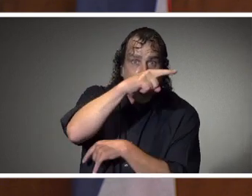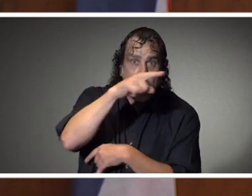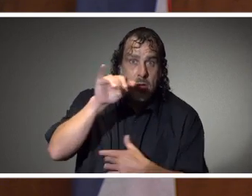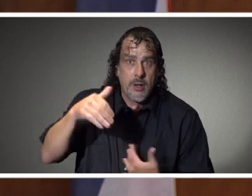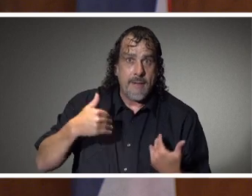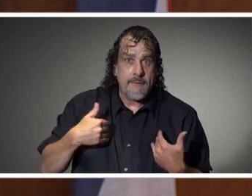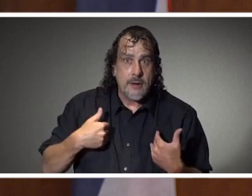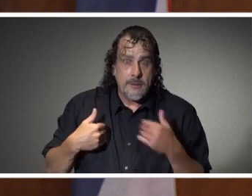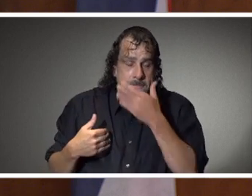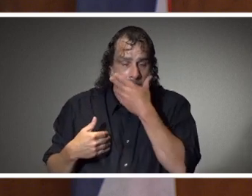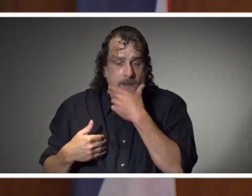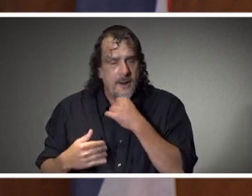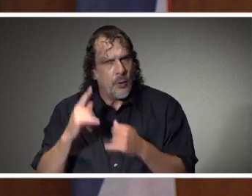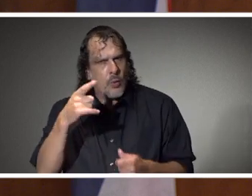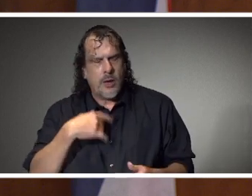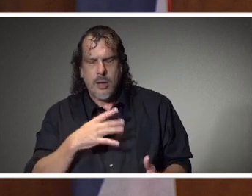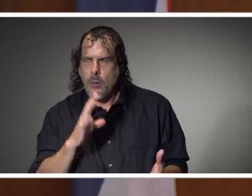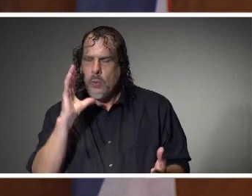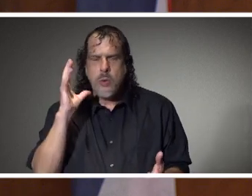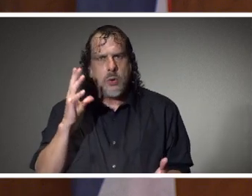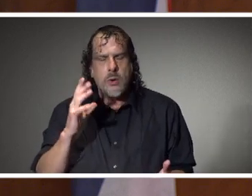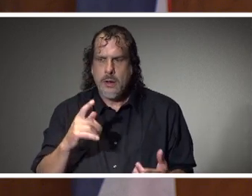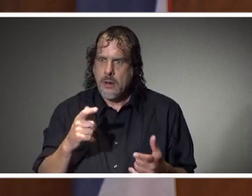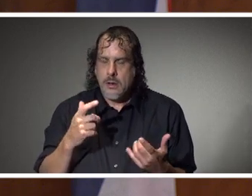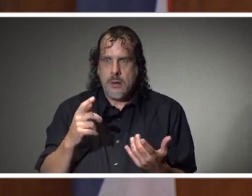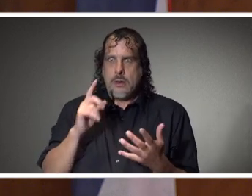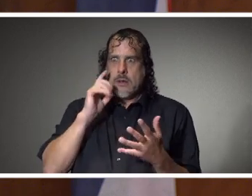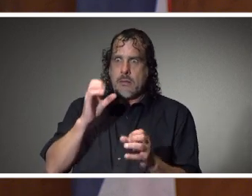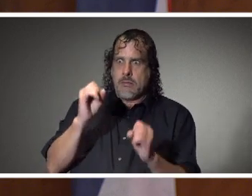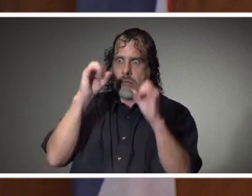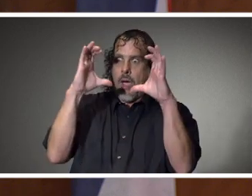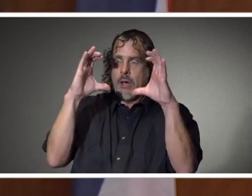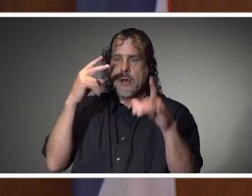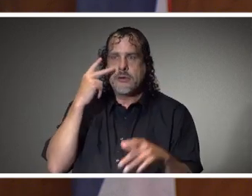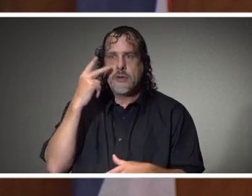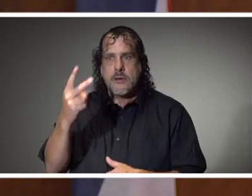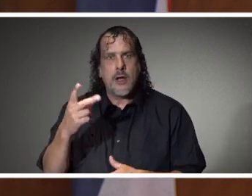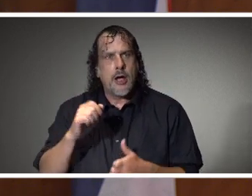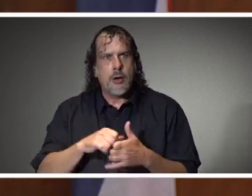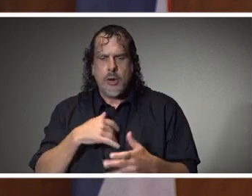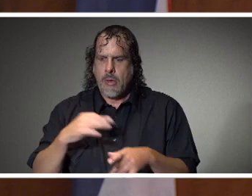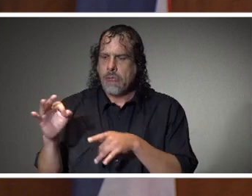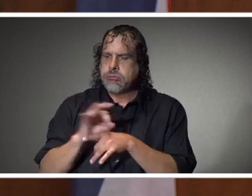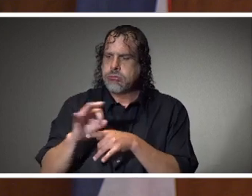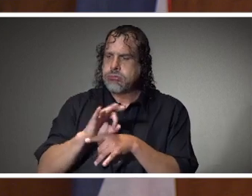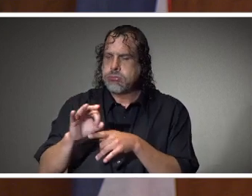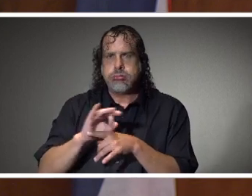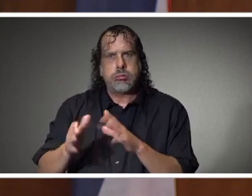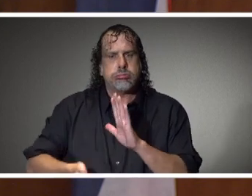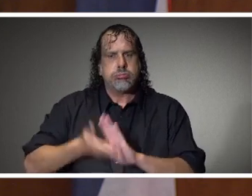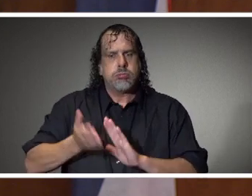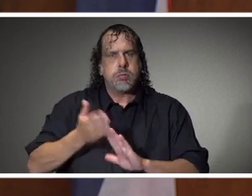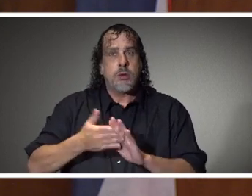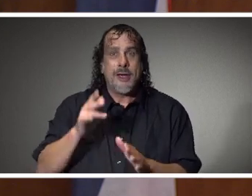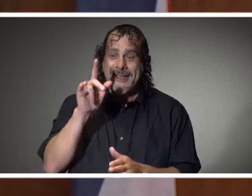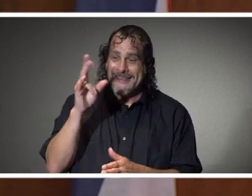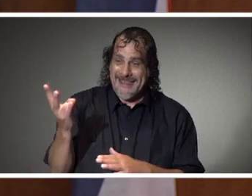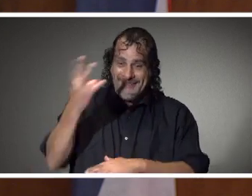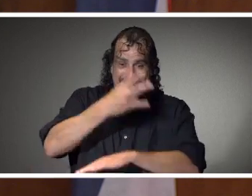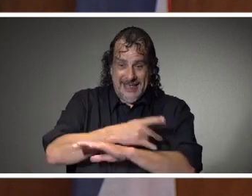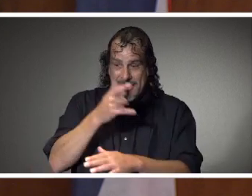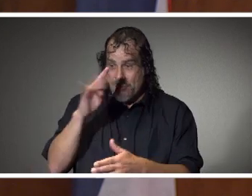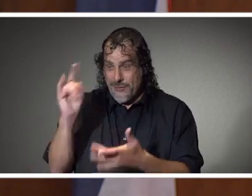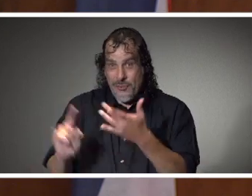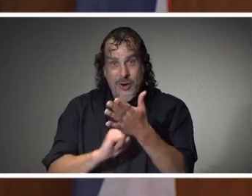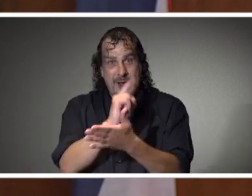It is incredible to see, and we have been fully functional and fully operational, basically 24 hours a day, 7 days a week, probably for the